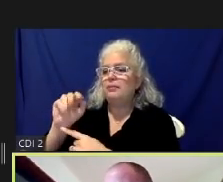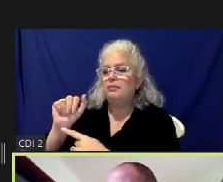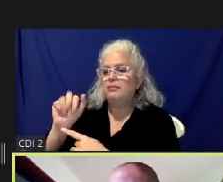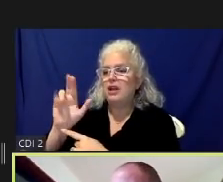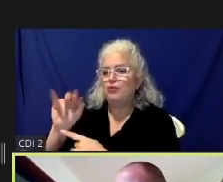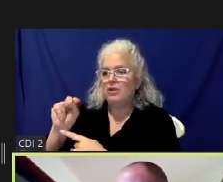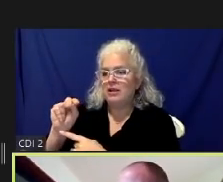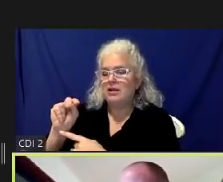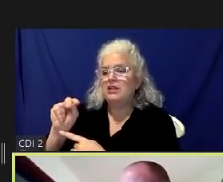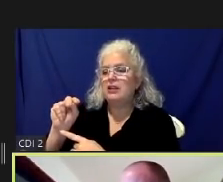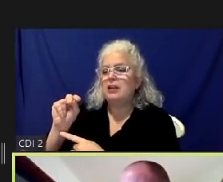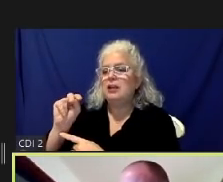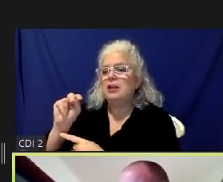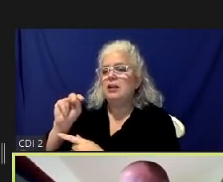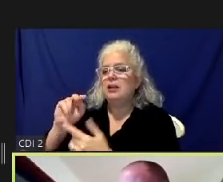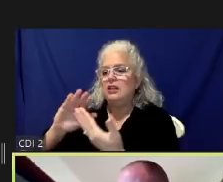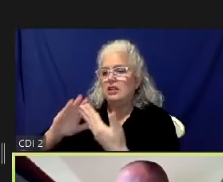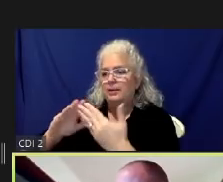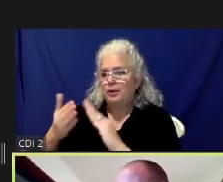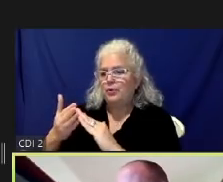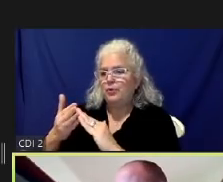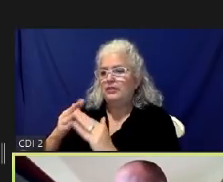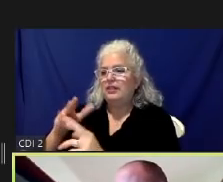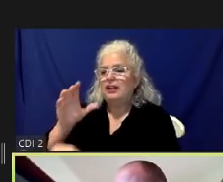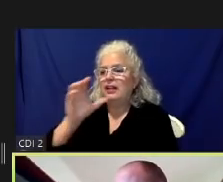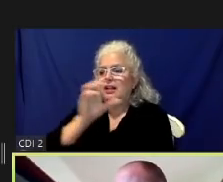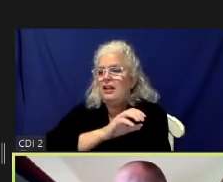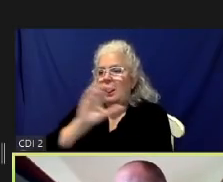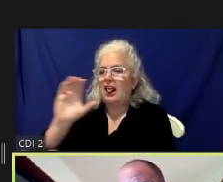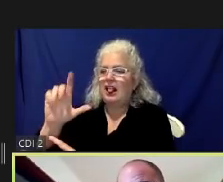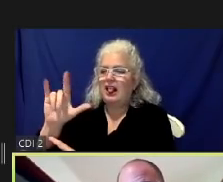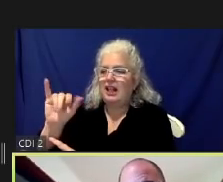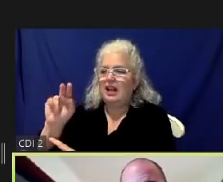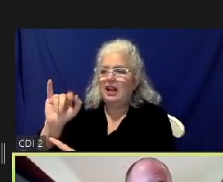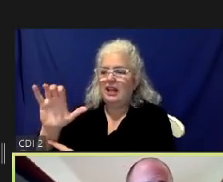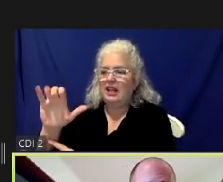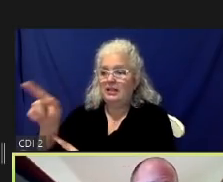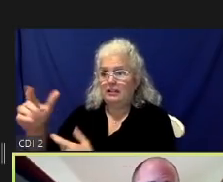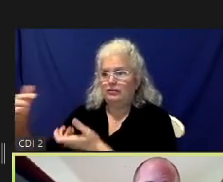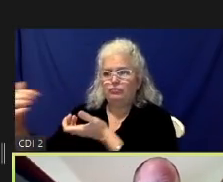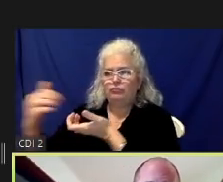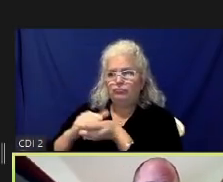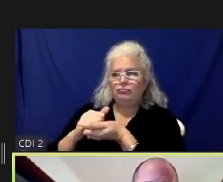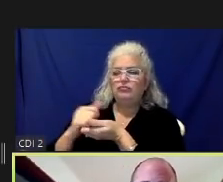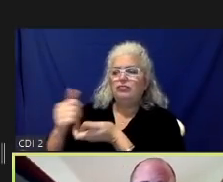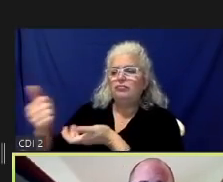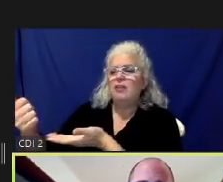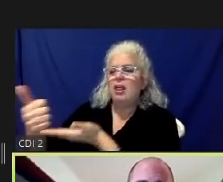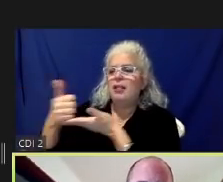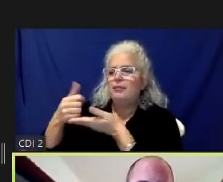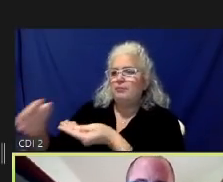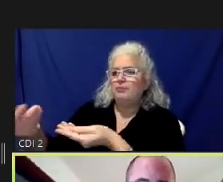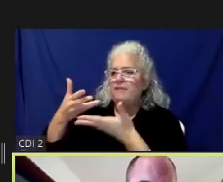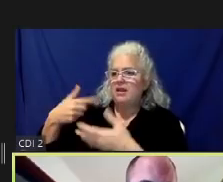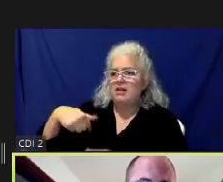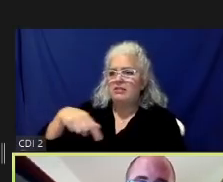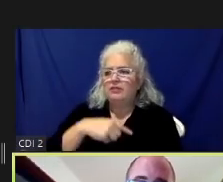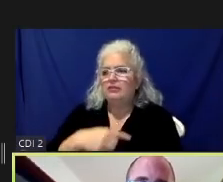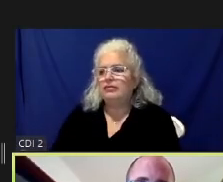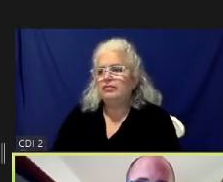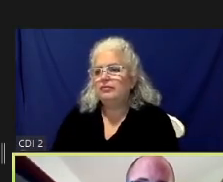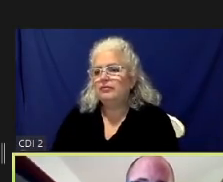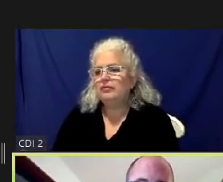agency there, and we're looking to essentially provide access to folks